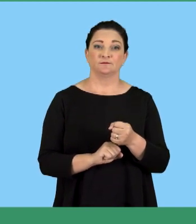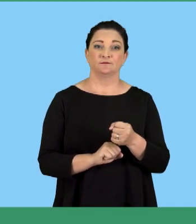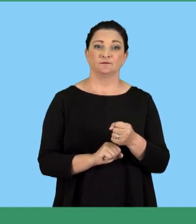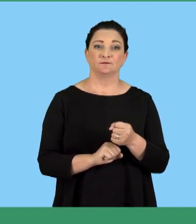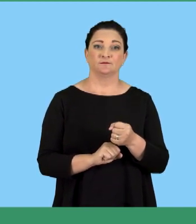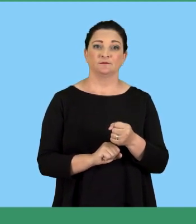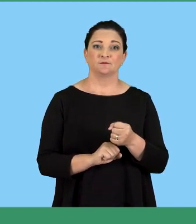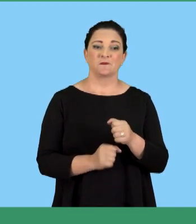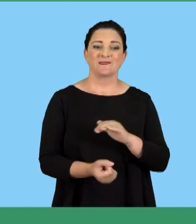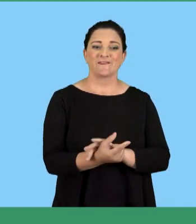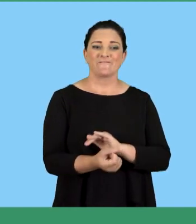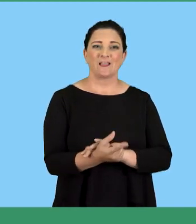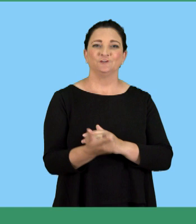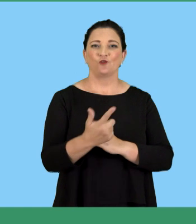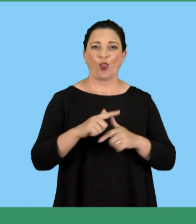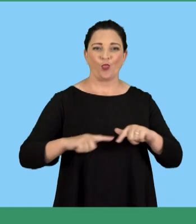local